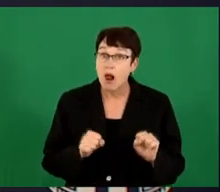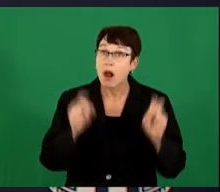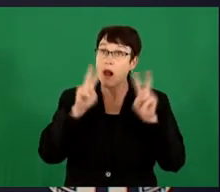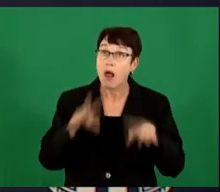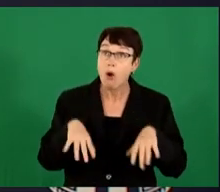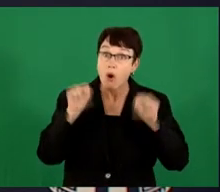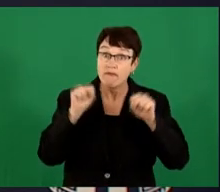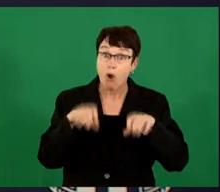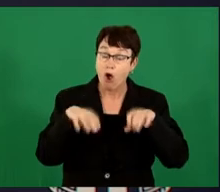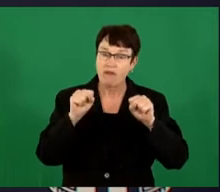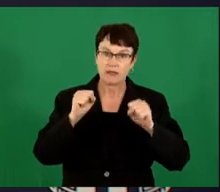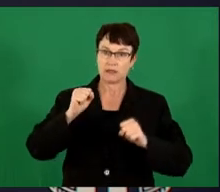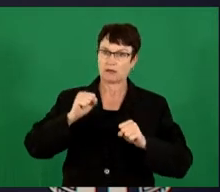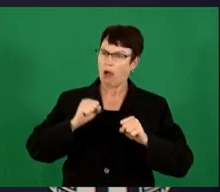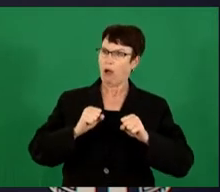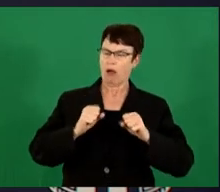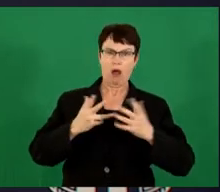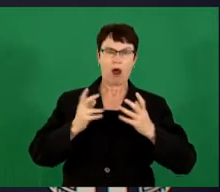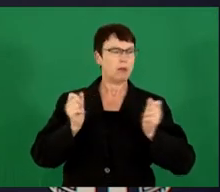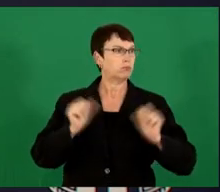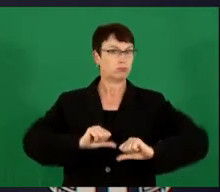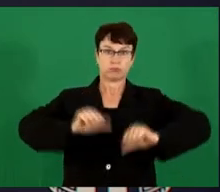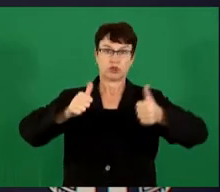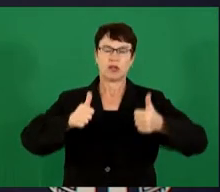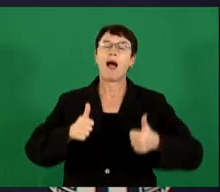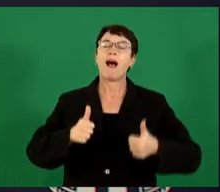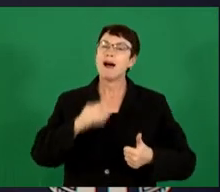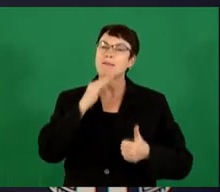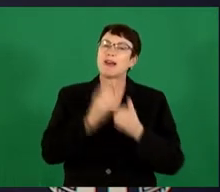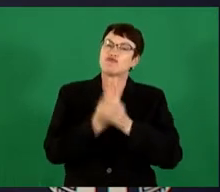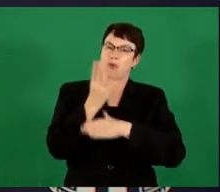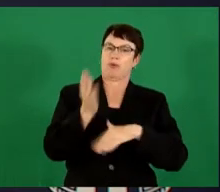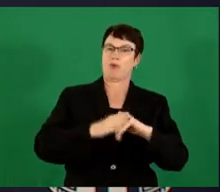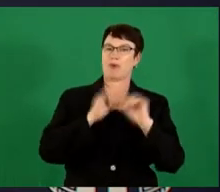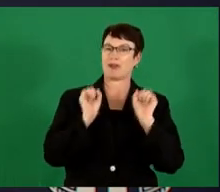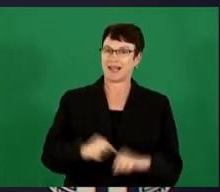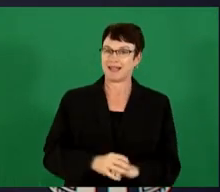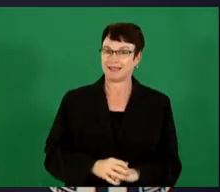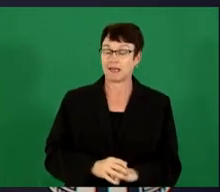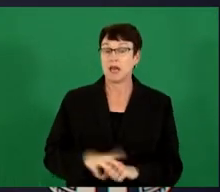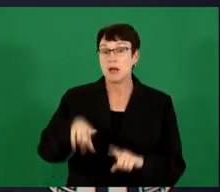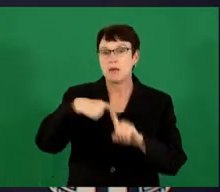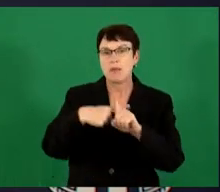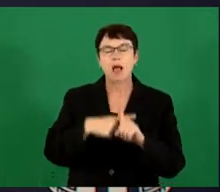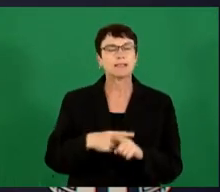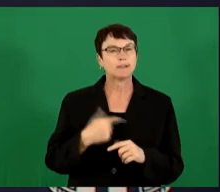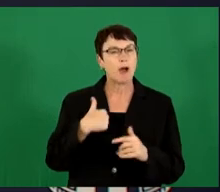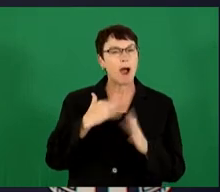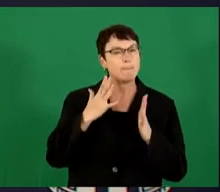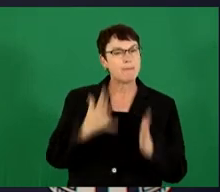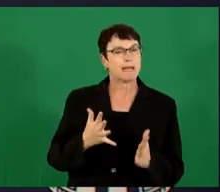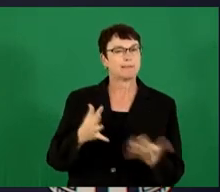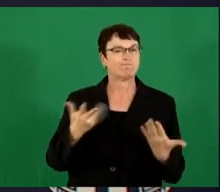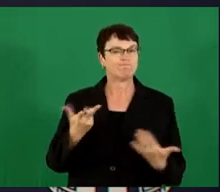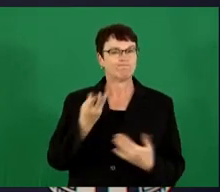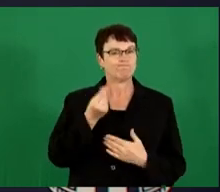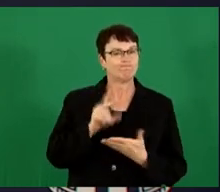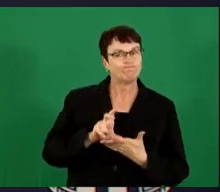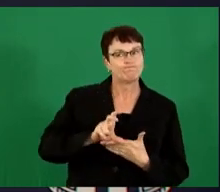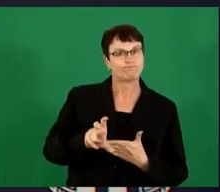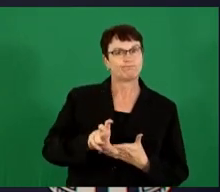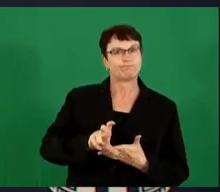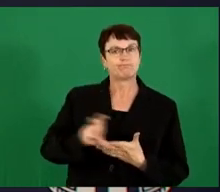growth. There could also be higher investment in alternative energy sources as firms and